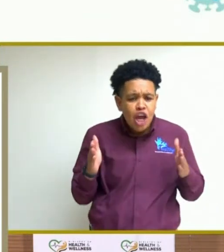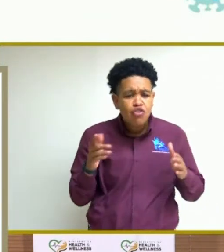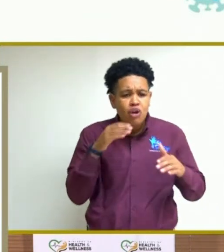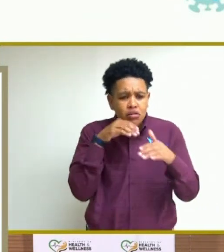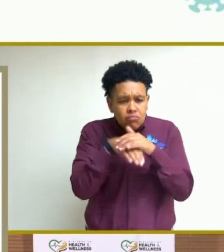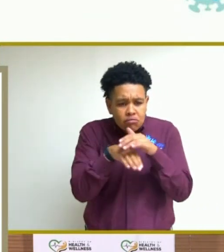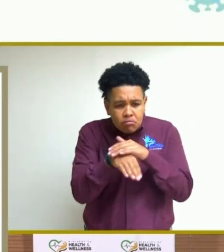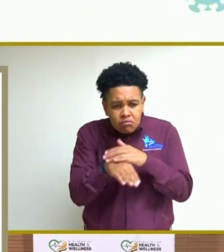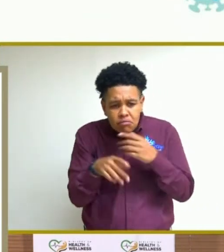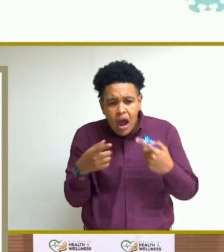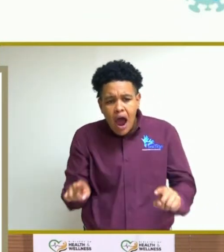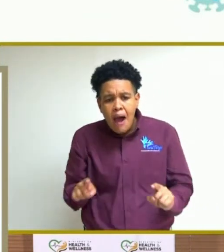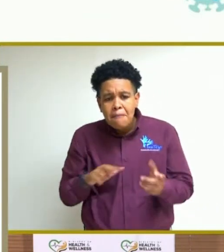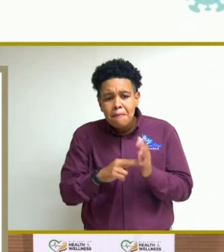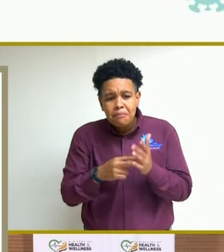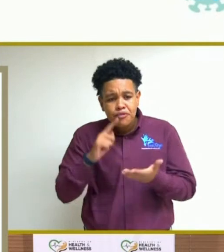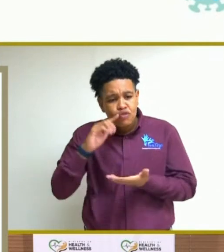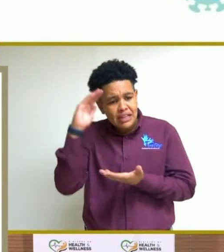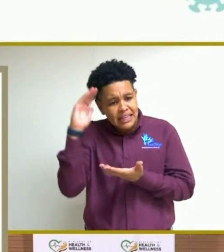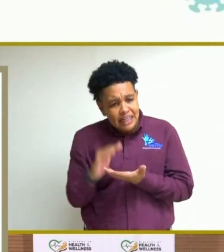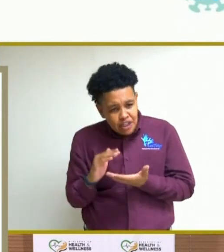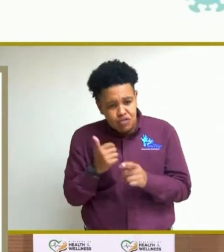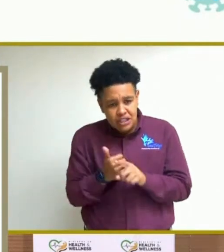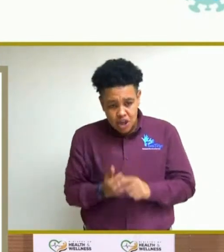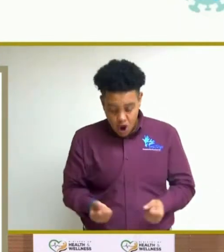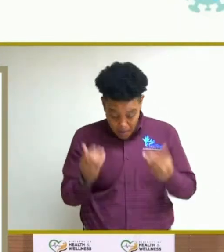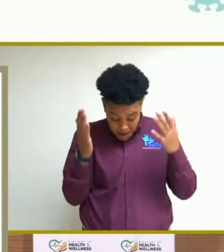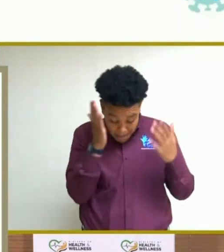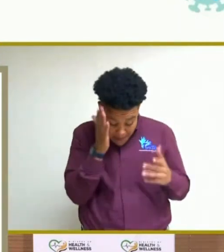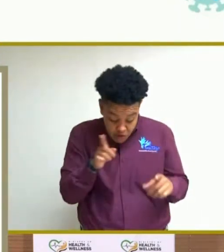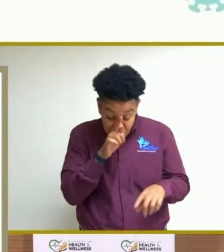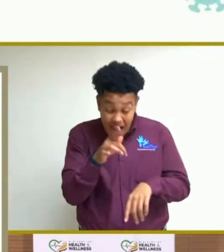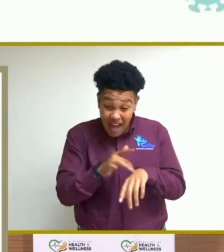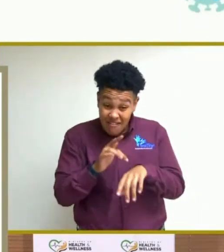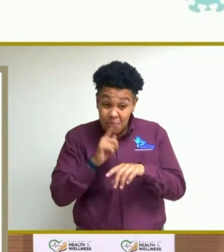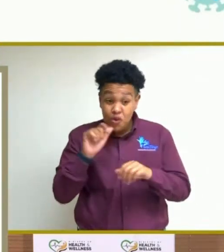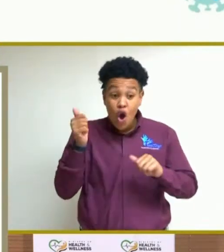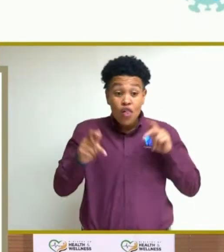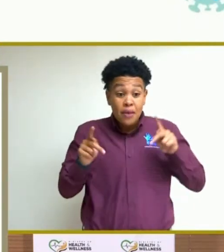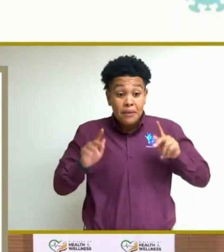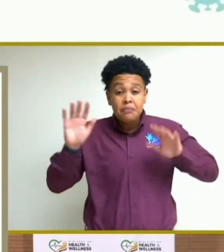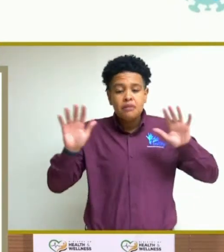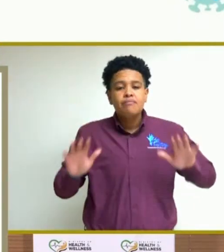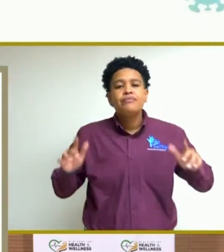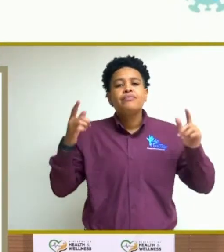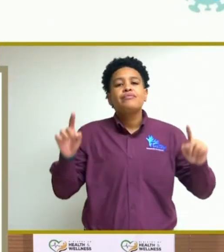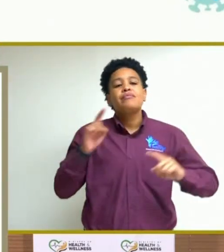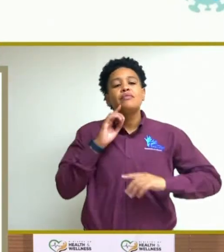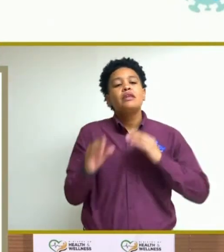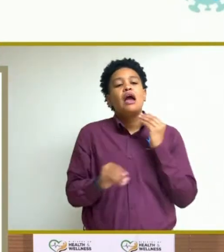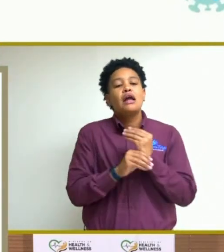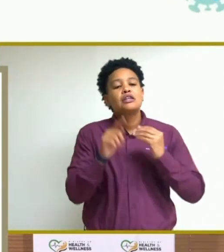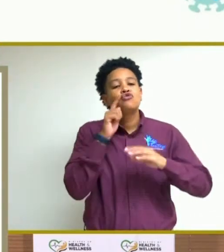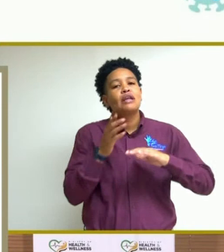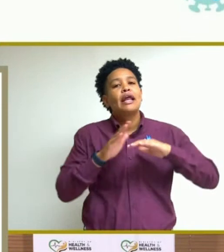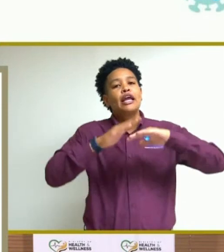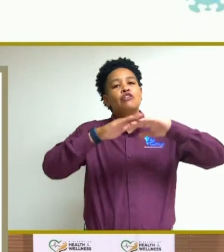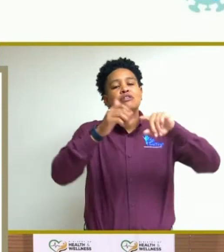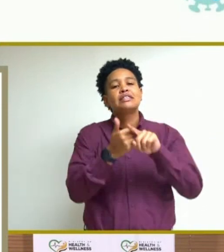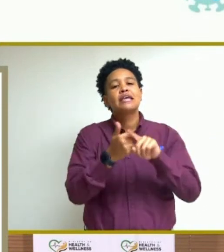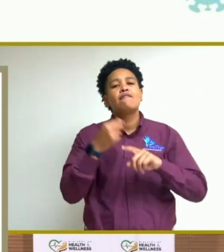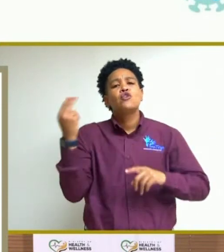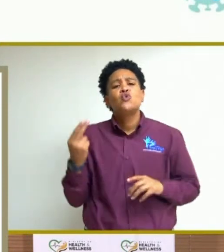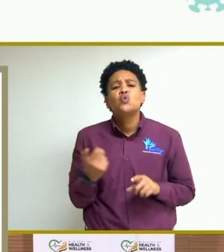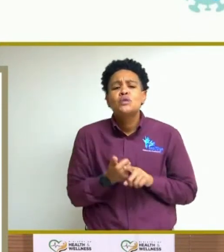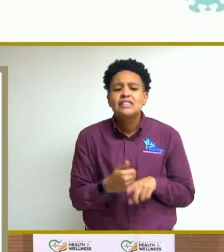admissions. It therefore decreases the amount of beds that are available to other patients. It also increases the